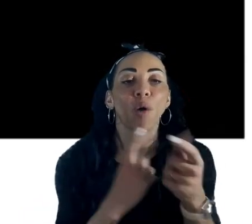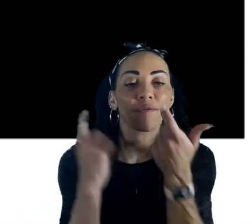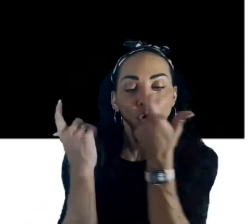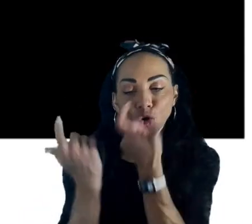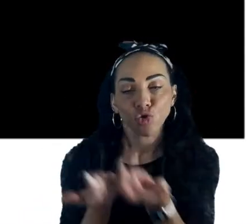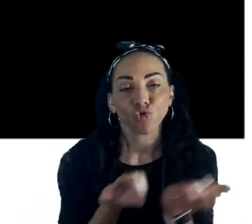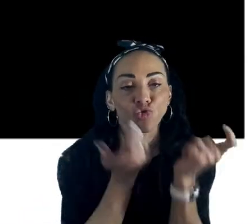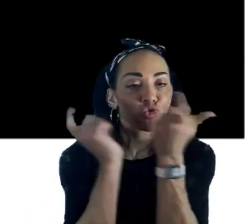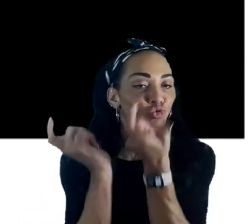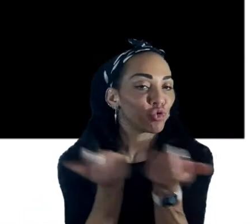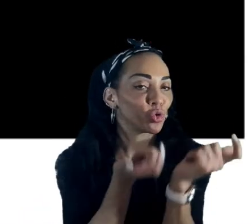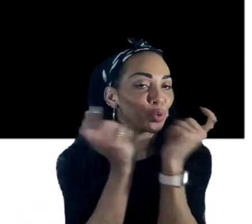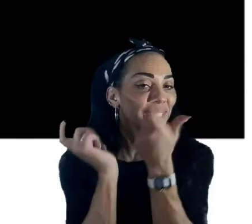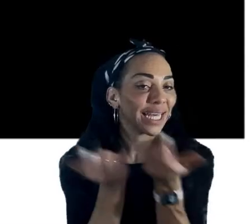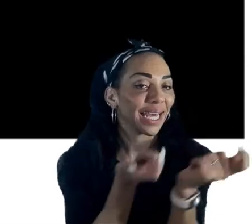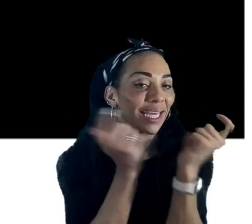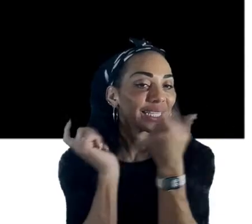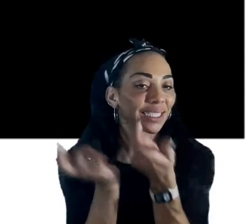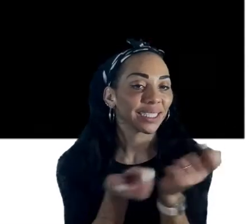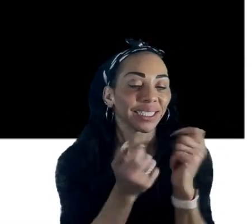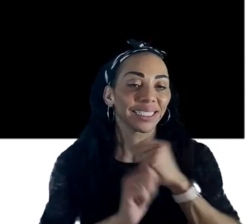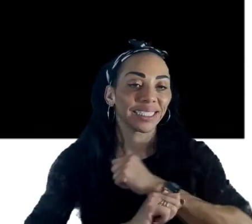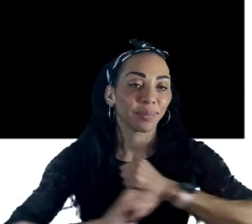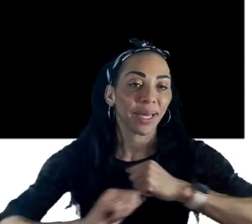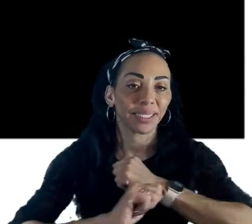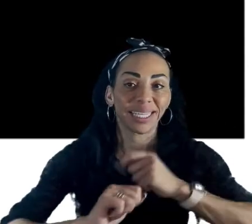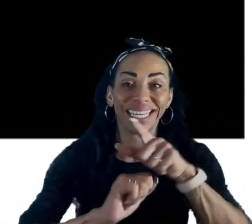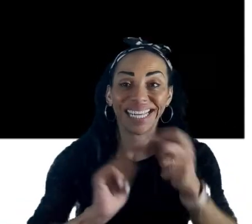to, or I guess an addition to